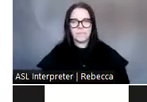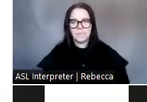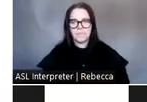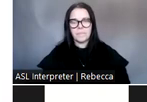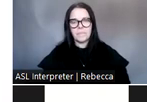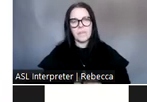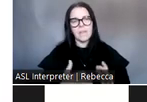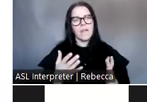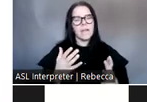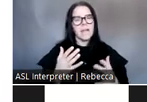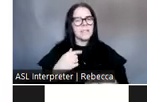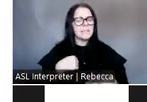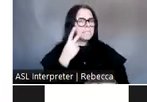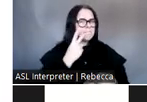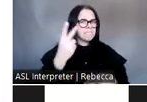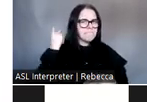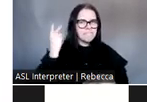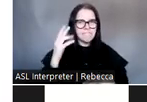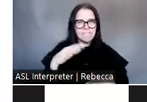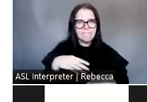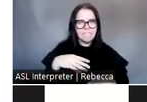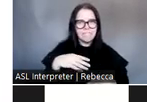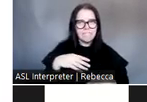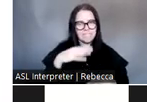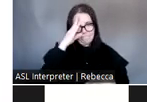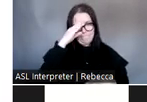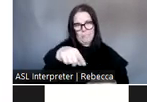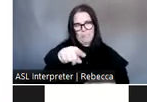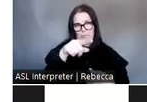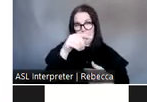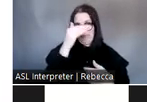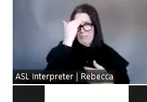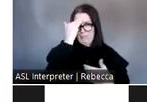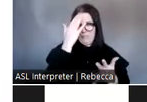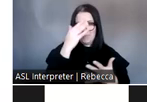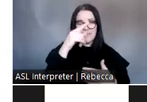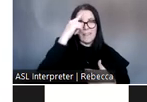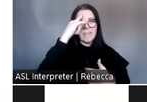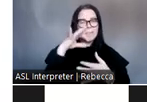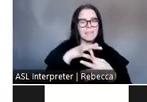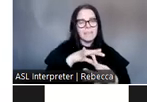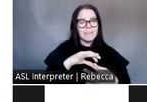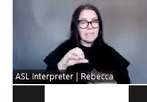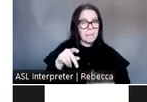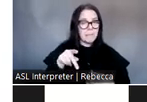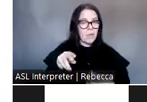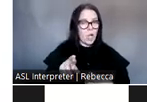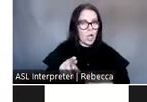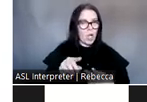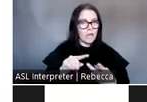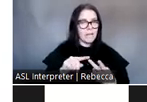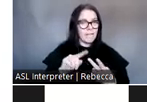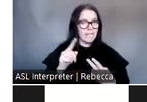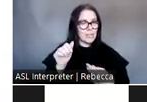I think back to something that I know we're all familiar with. Think about CPR first aid training.